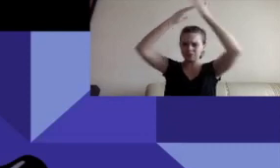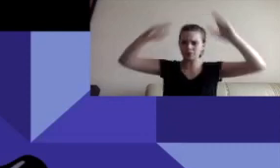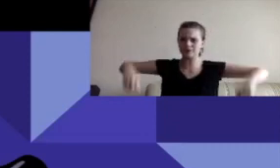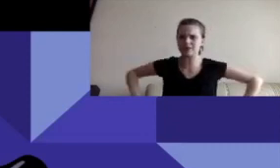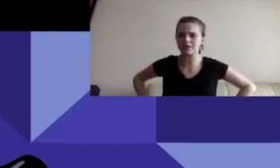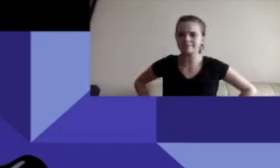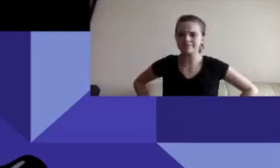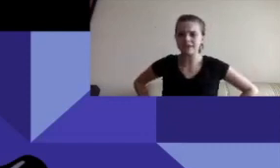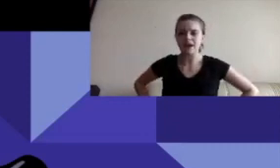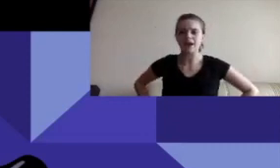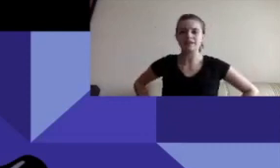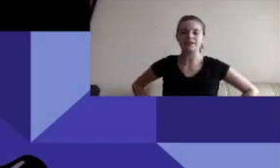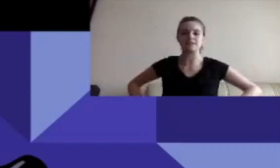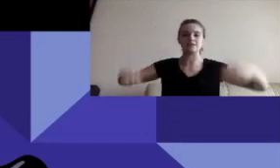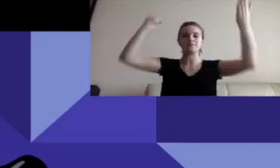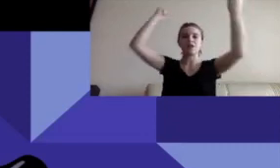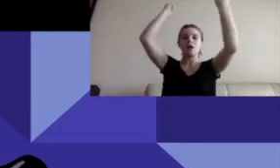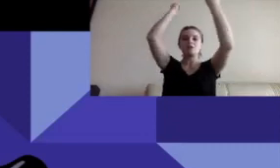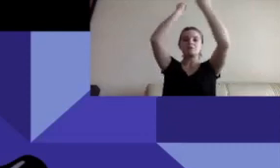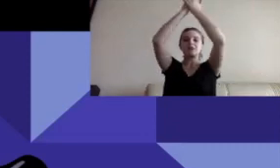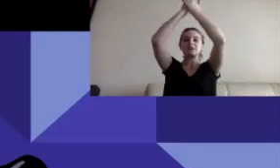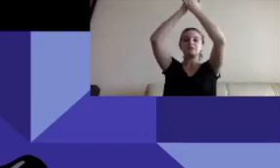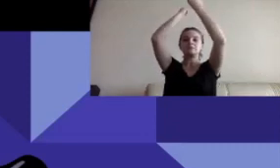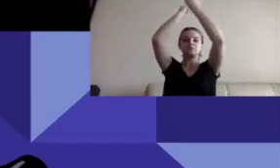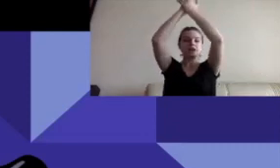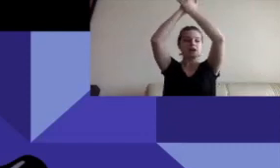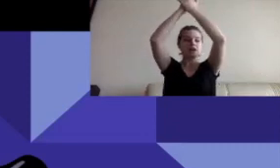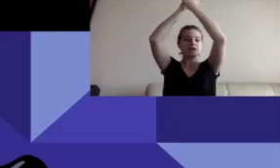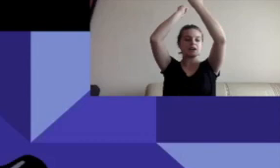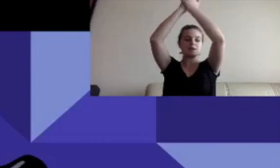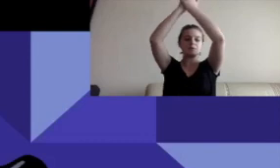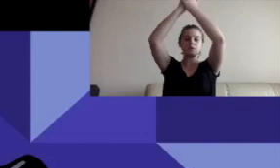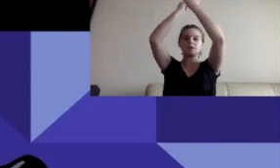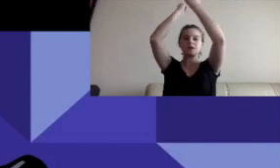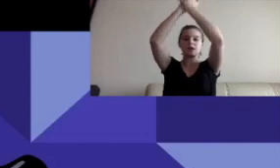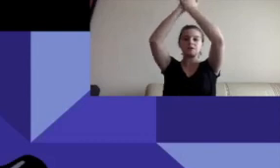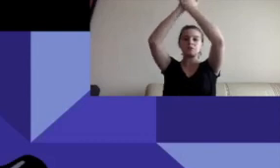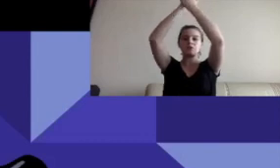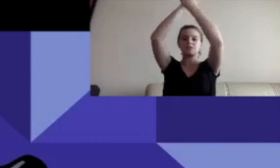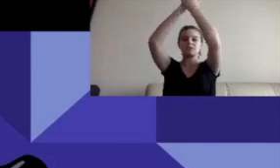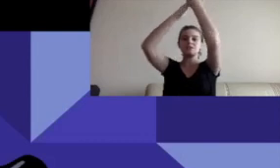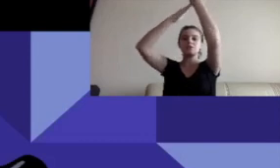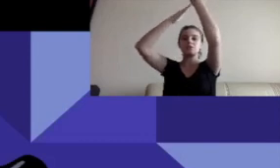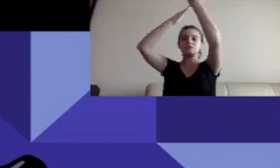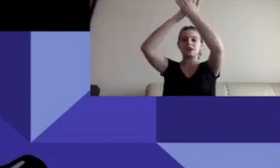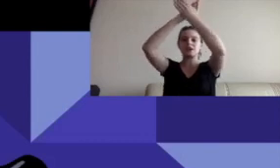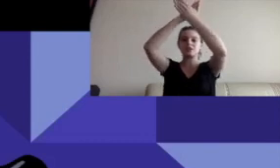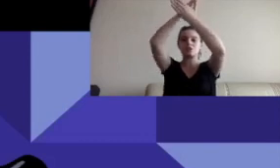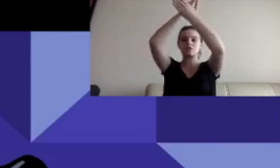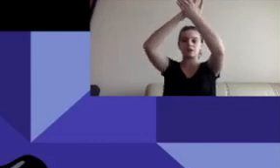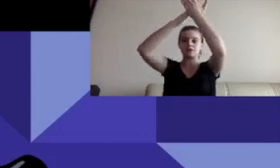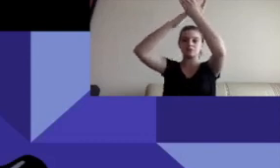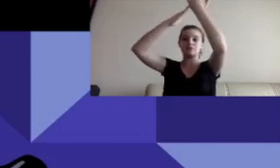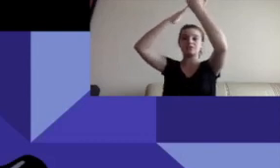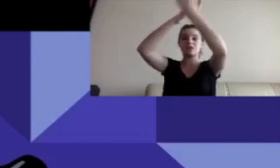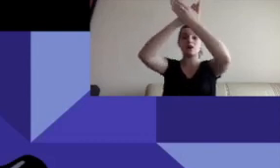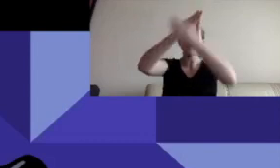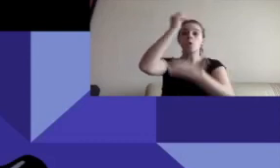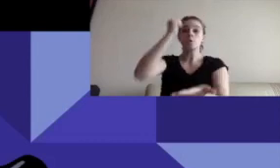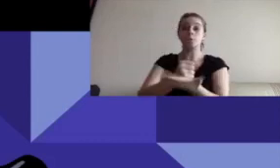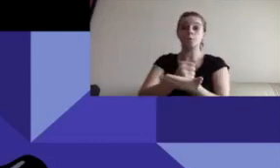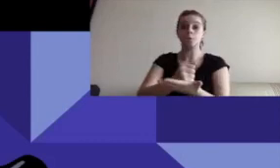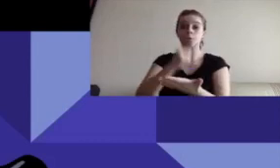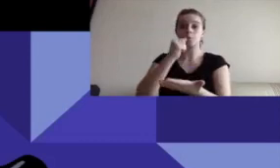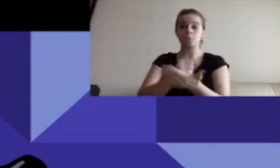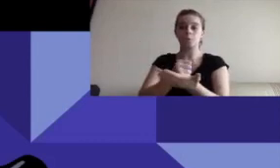did I mess up the words there? I think I did. Bling, blang, hammer with my hammer. Zingo, zango, cutting with my saw.